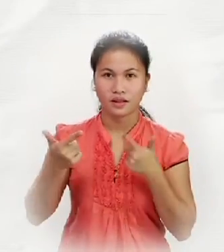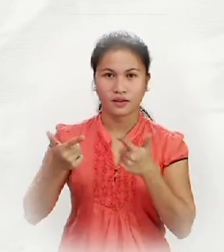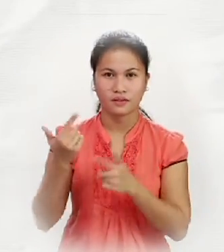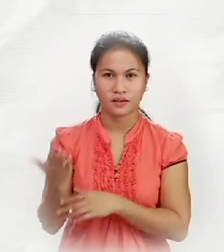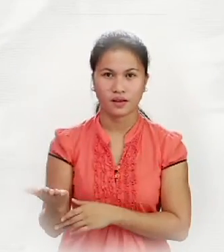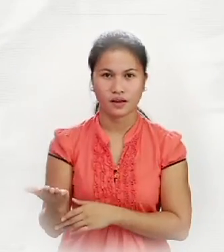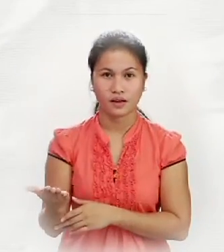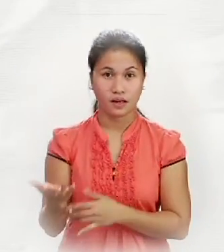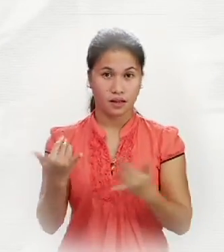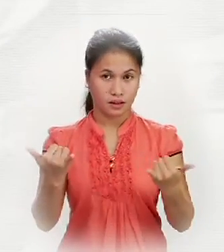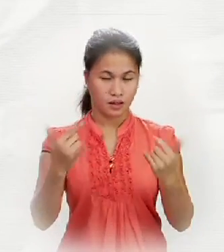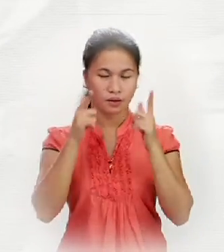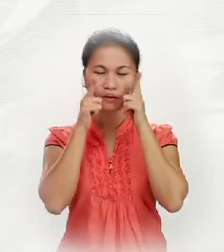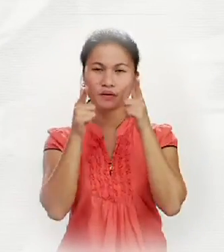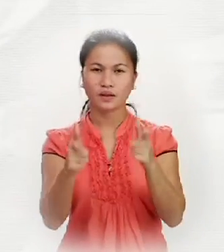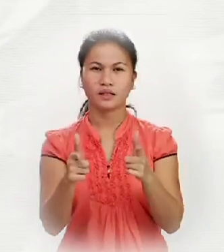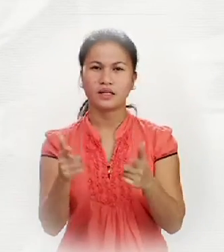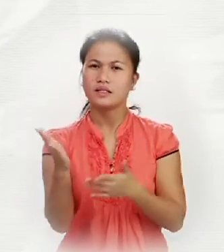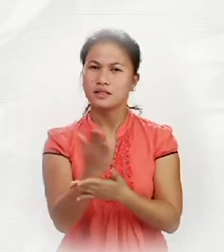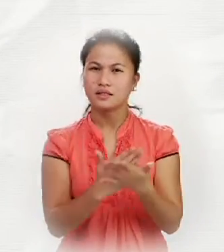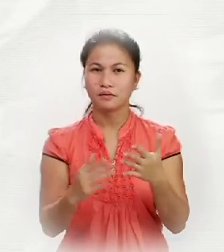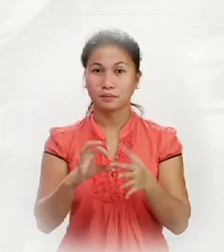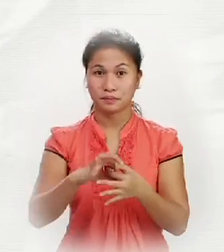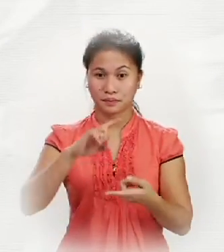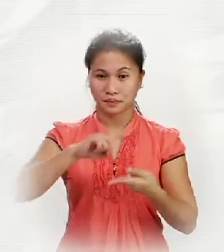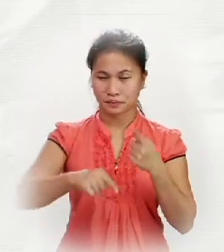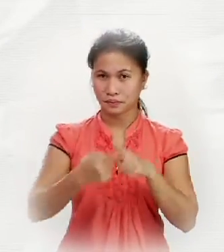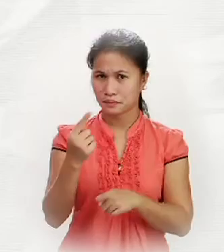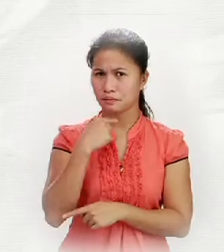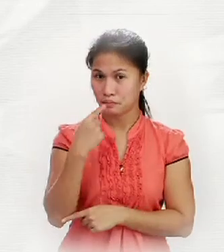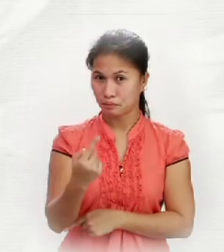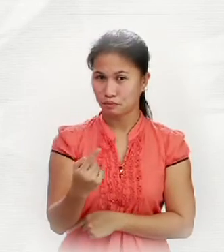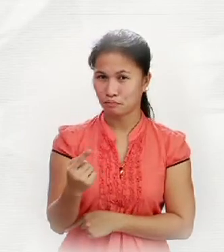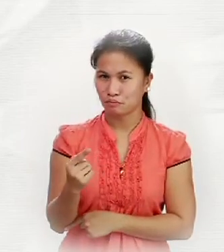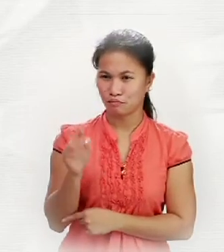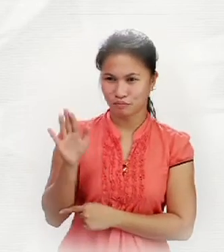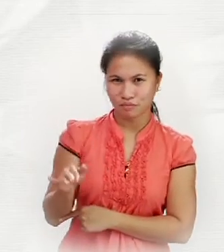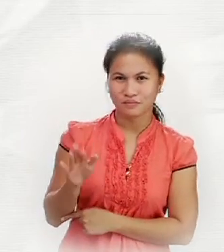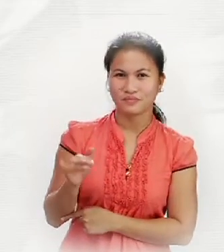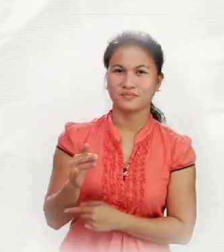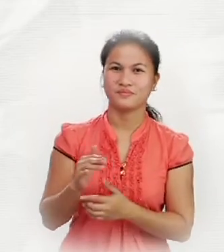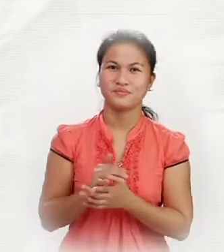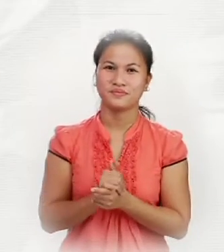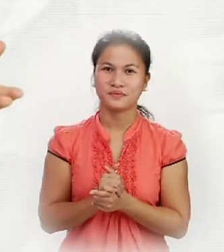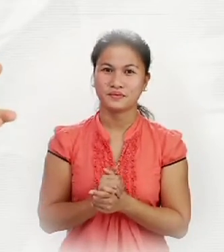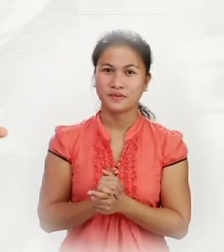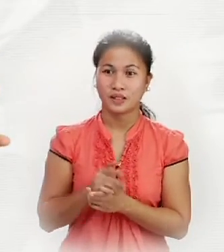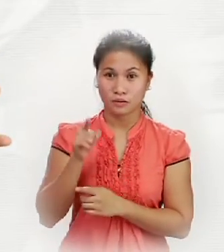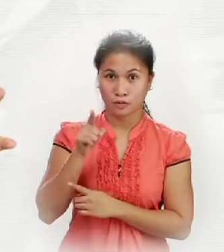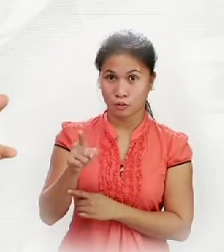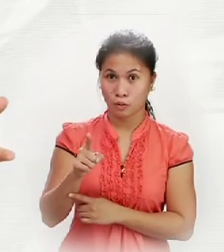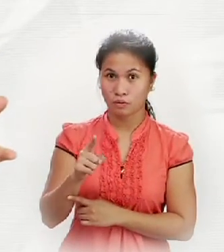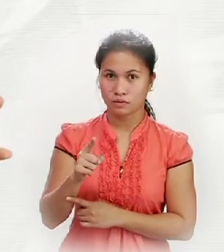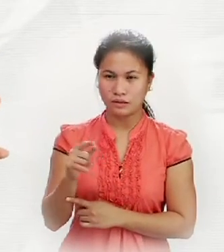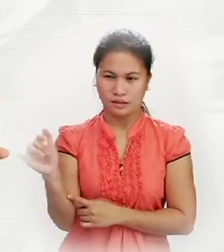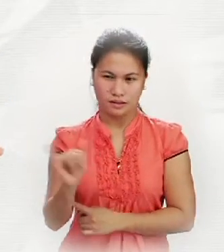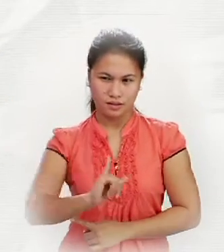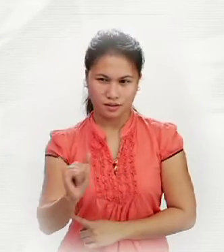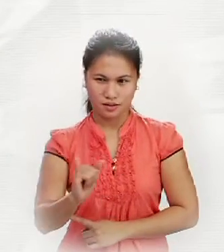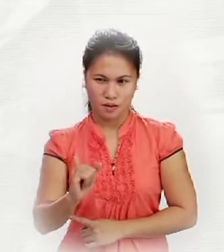Now, look at this. Some of his friends tell him, hey, you practically own the